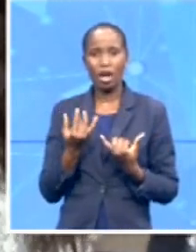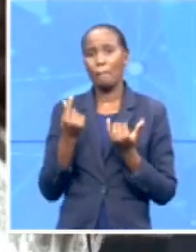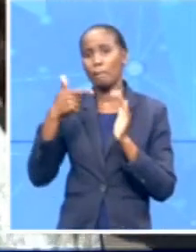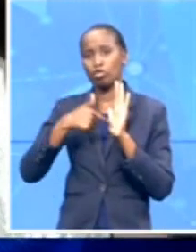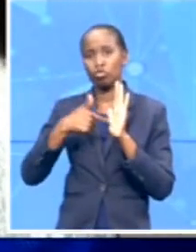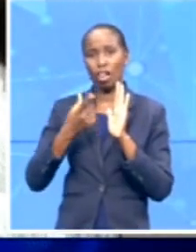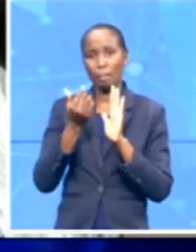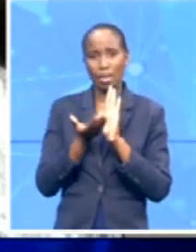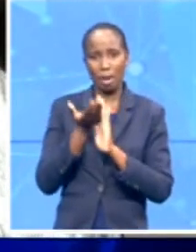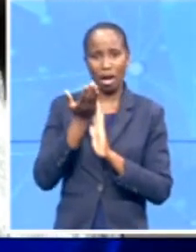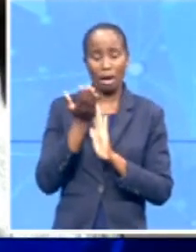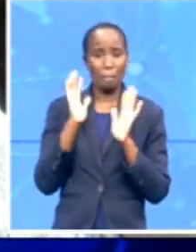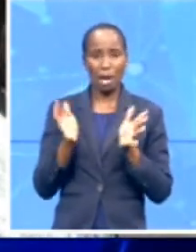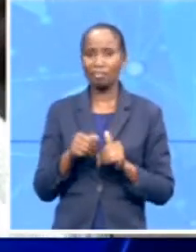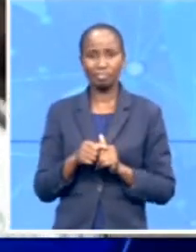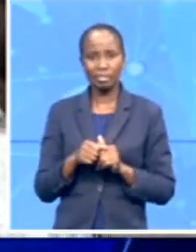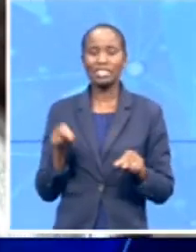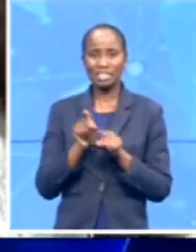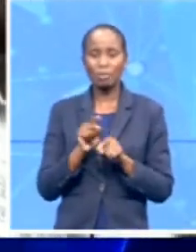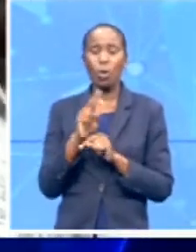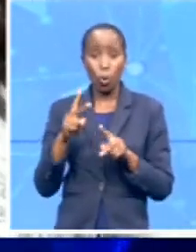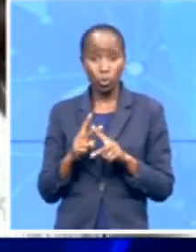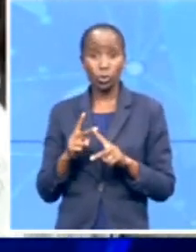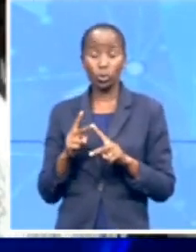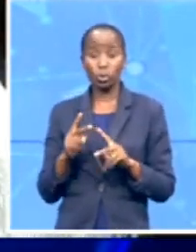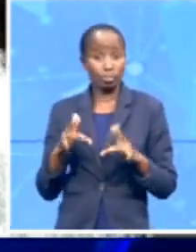of living going up. Surely it can't be a very exciting